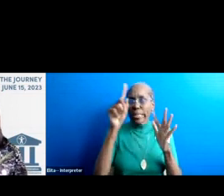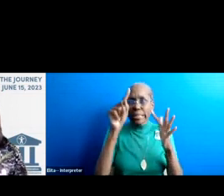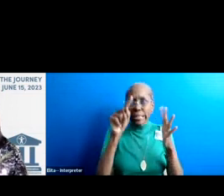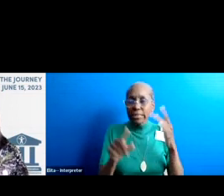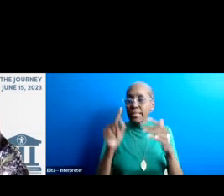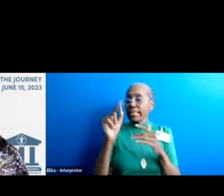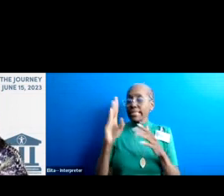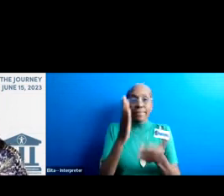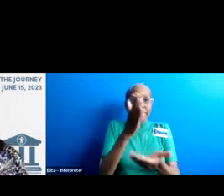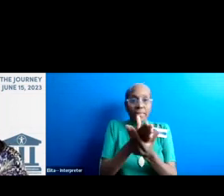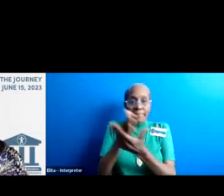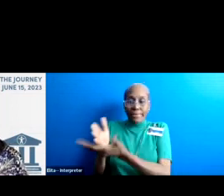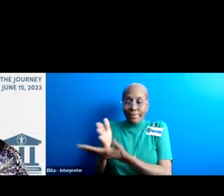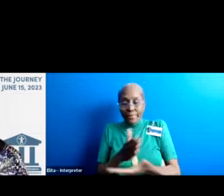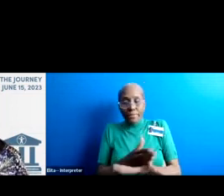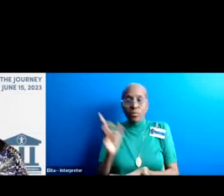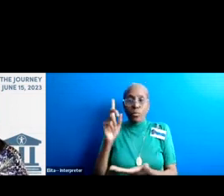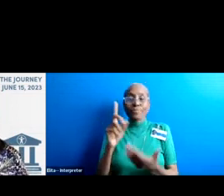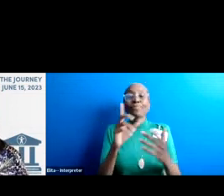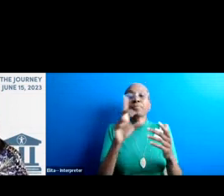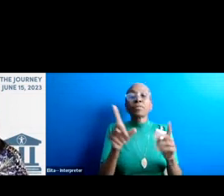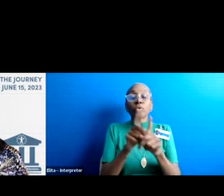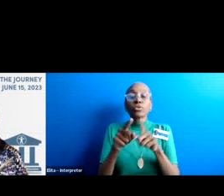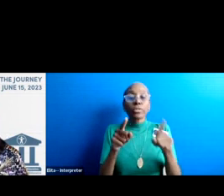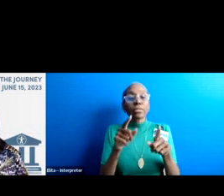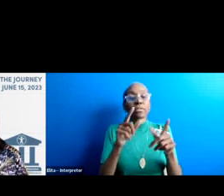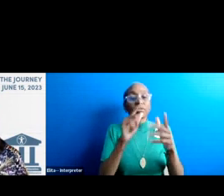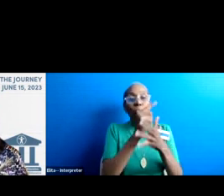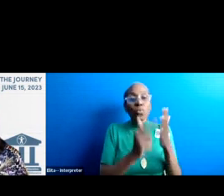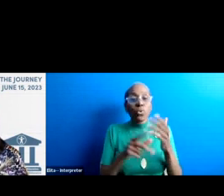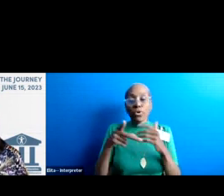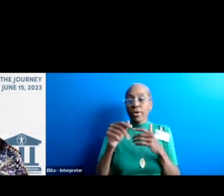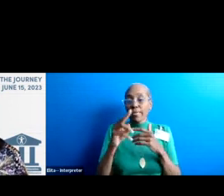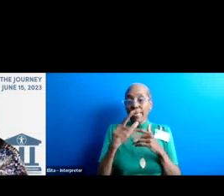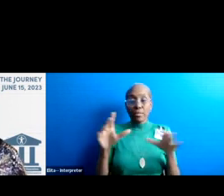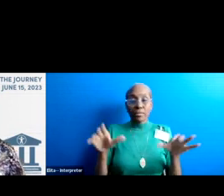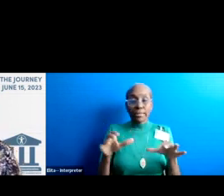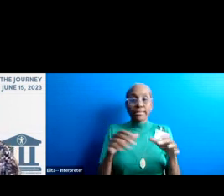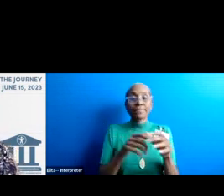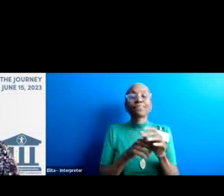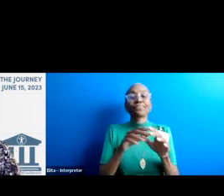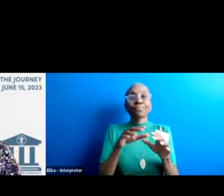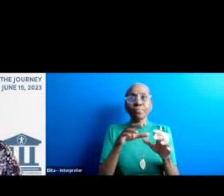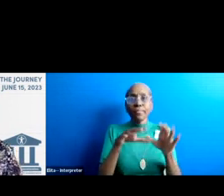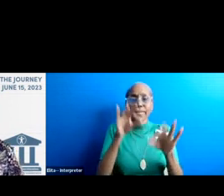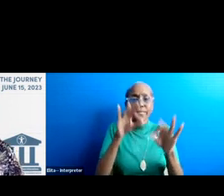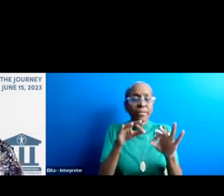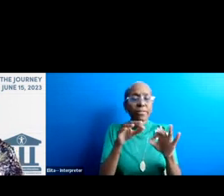tab stops are in your navigation. But another thing that this order panel is great for is finding